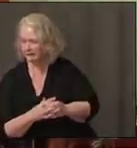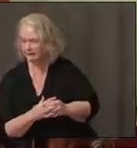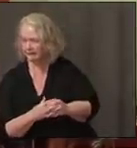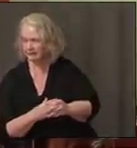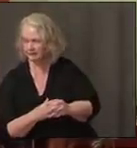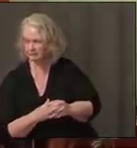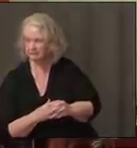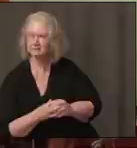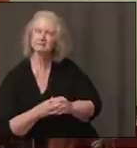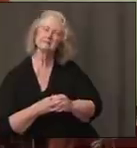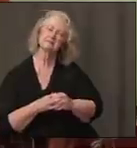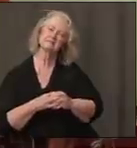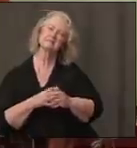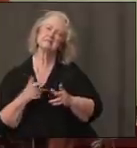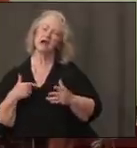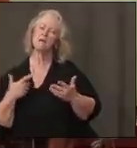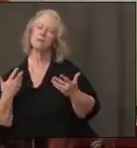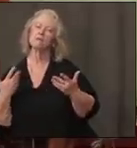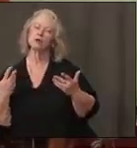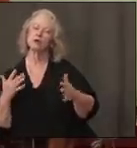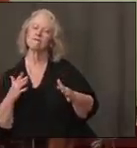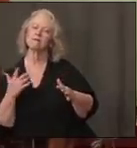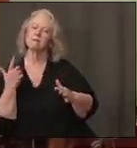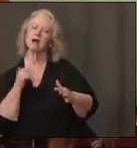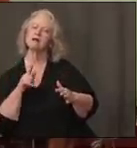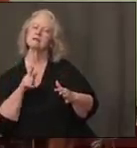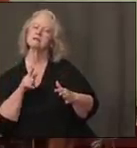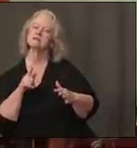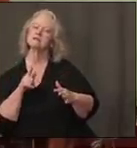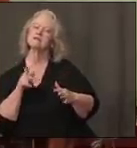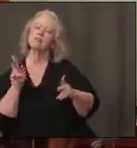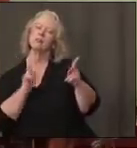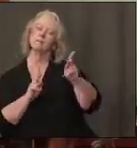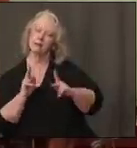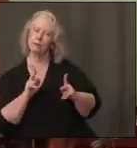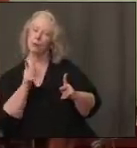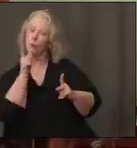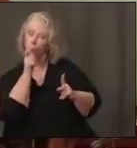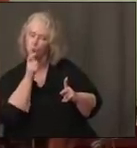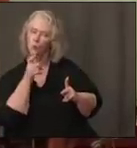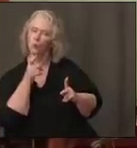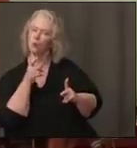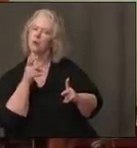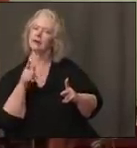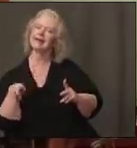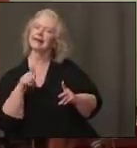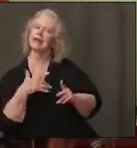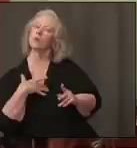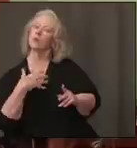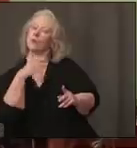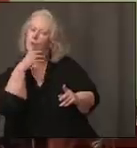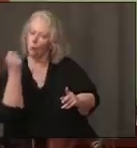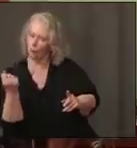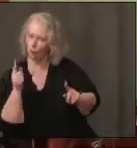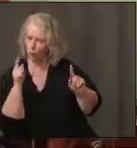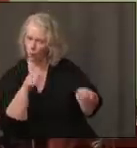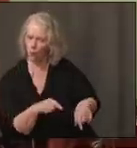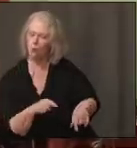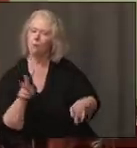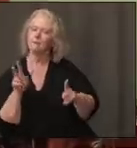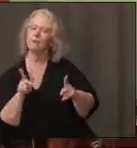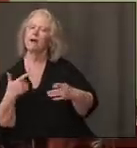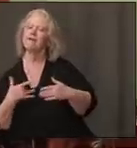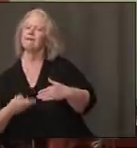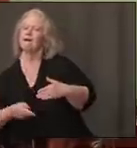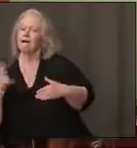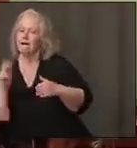I am nervous about the age cohort that visits, the comorbidities of the people who visit, the fact